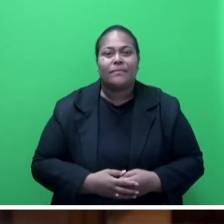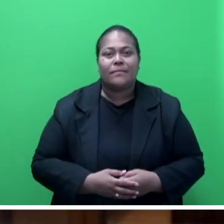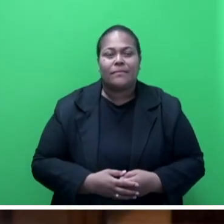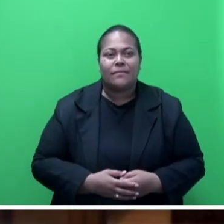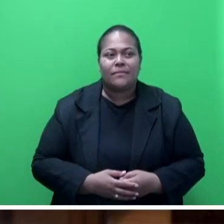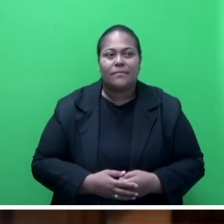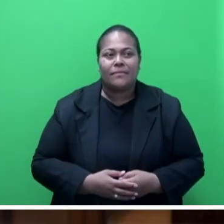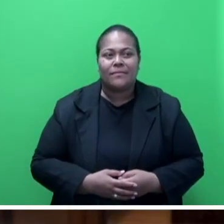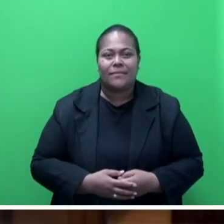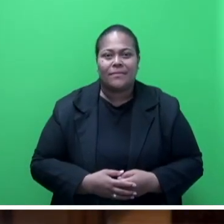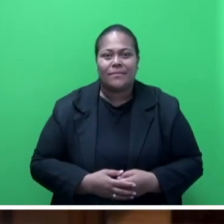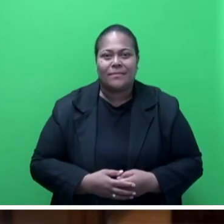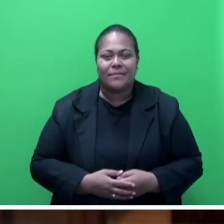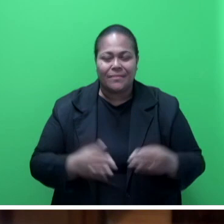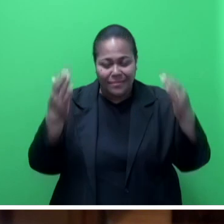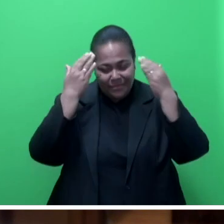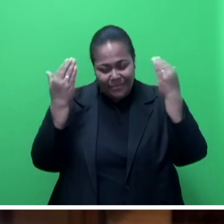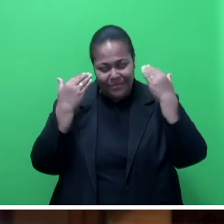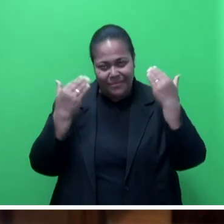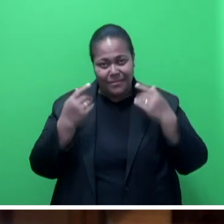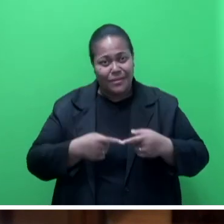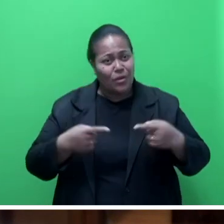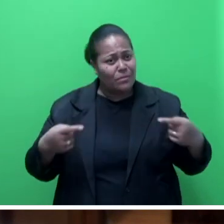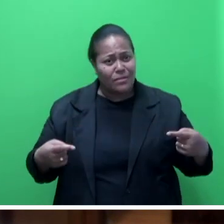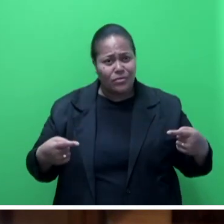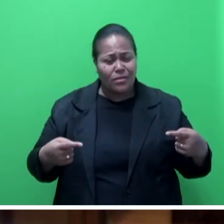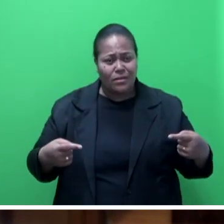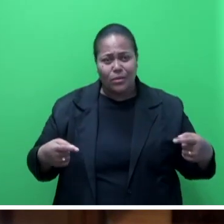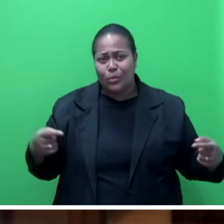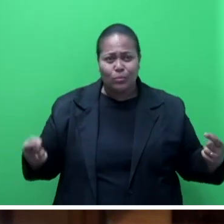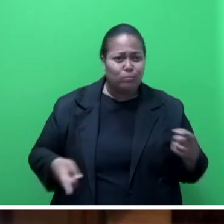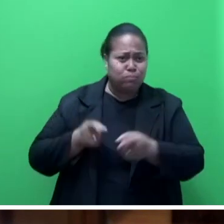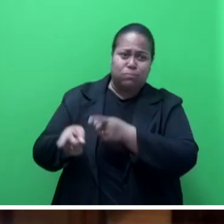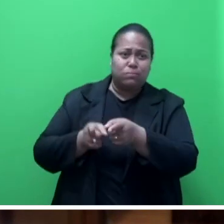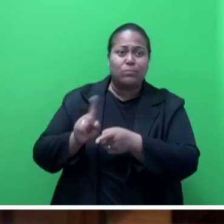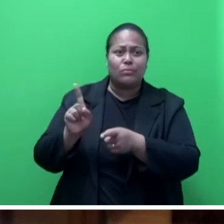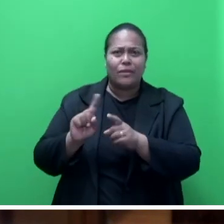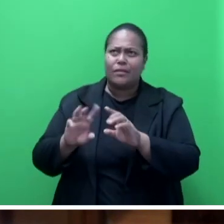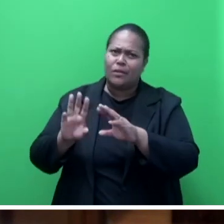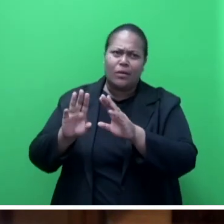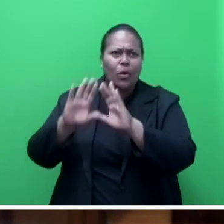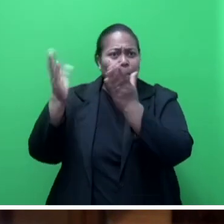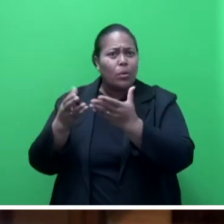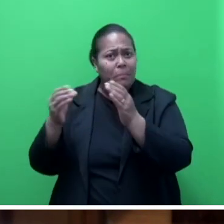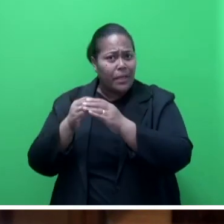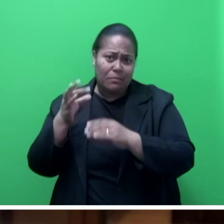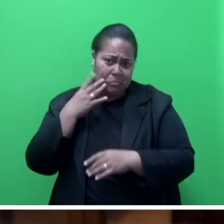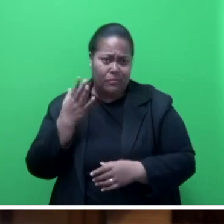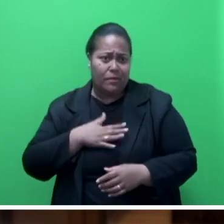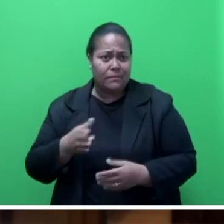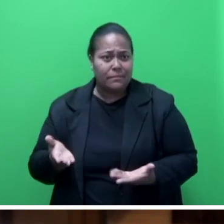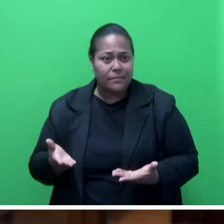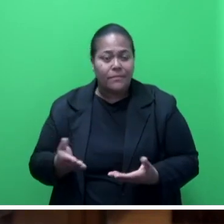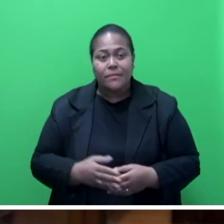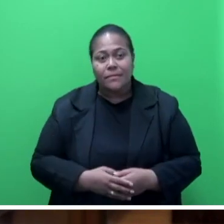Honorable Mr. Speaker, the opposition only attacks multilateral organizations, like the World Bank, when it suits them. And